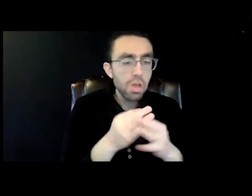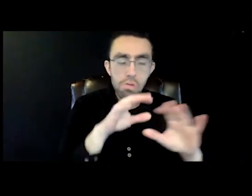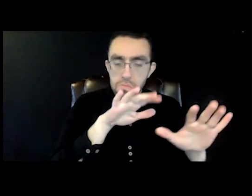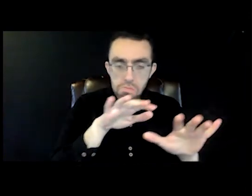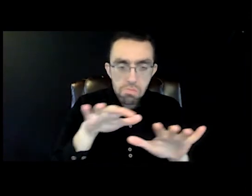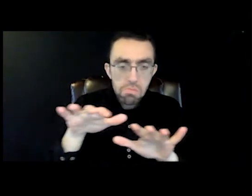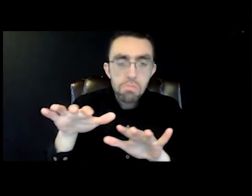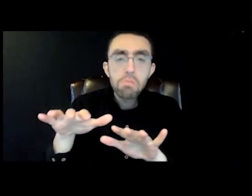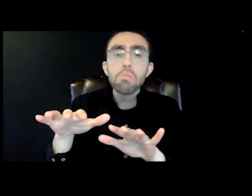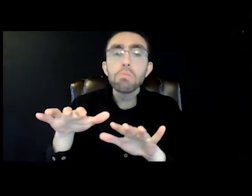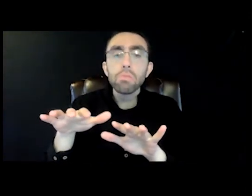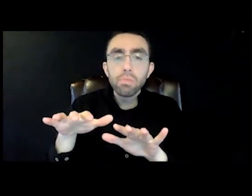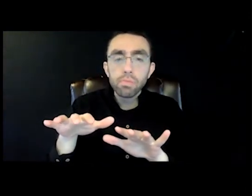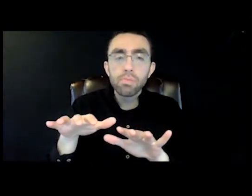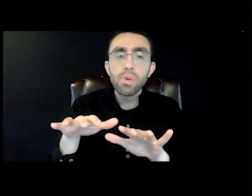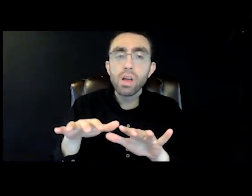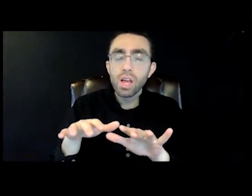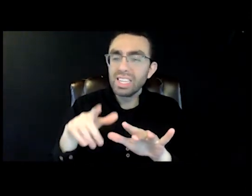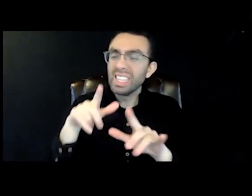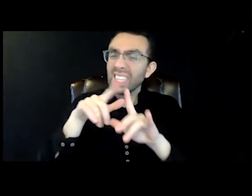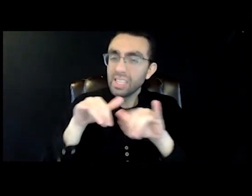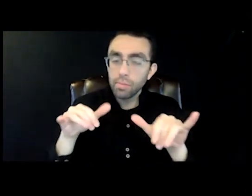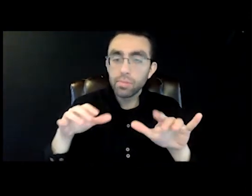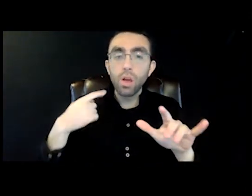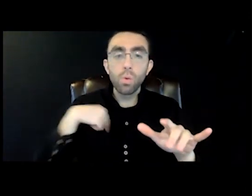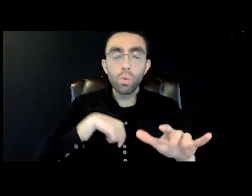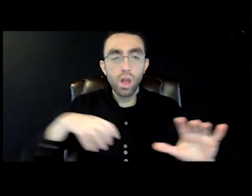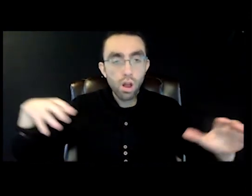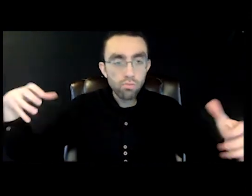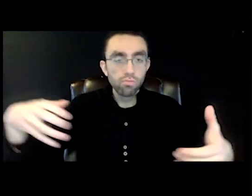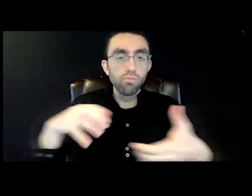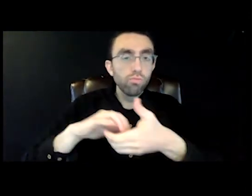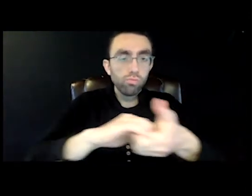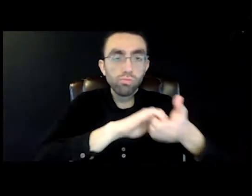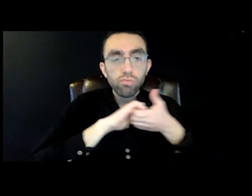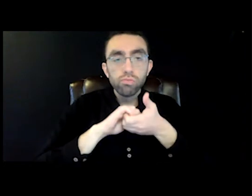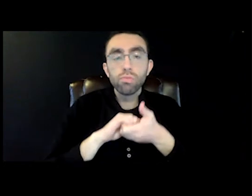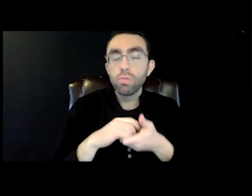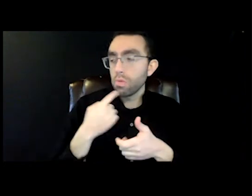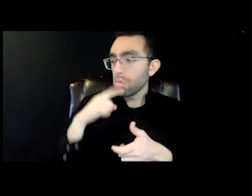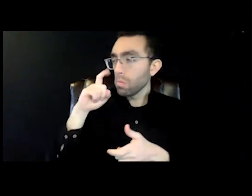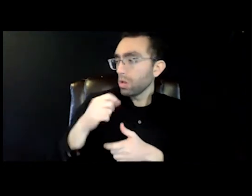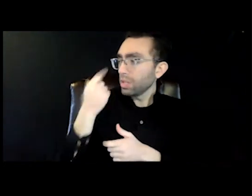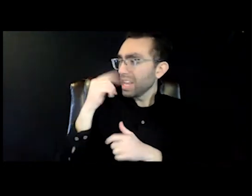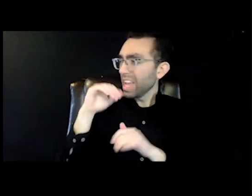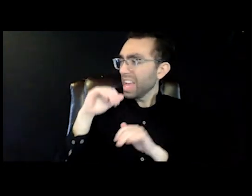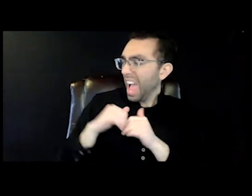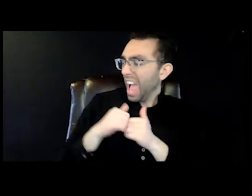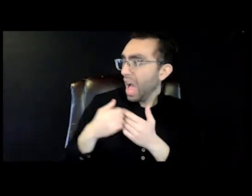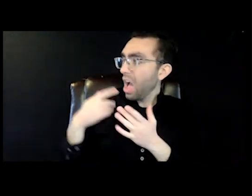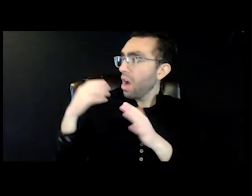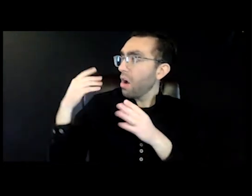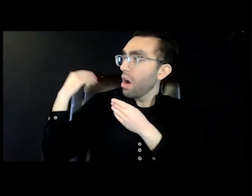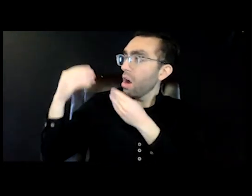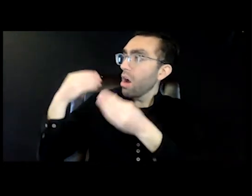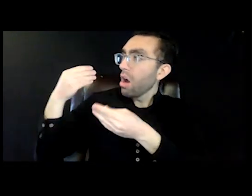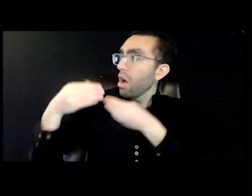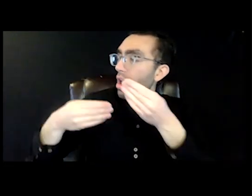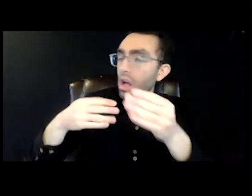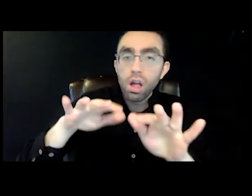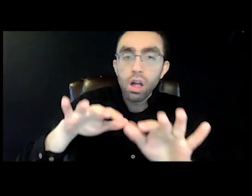understanding where we come to this movement from, the ways in which this crisis touches our own